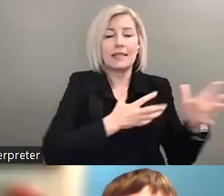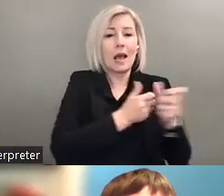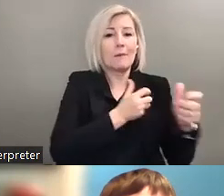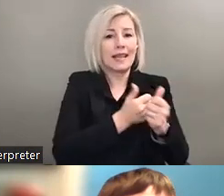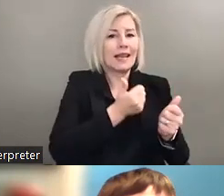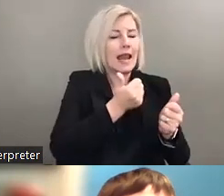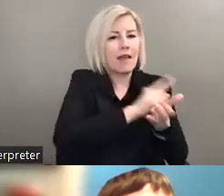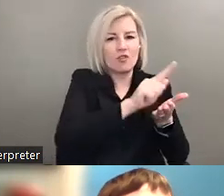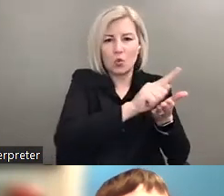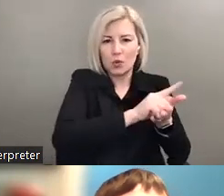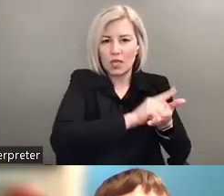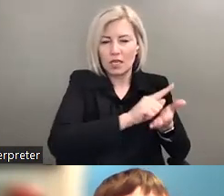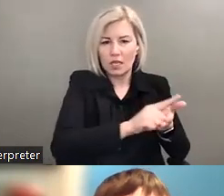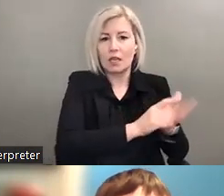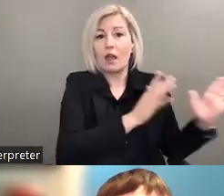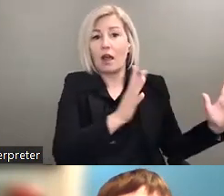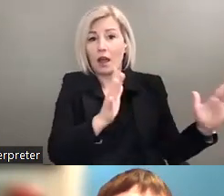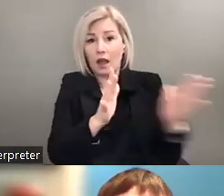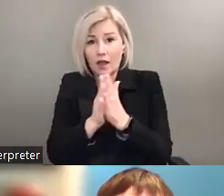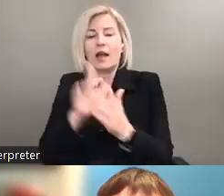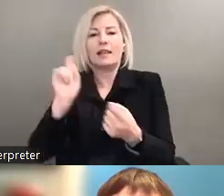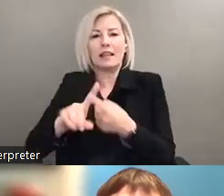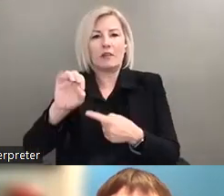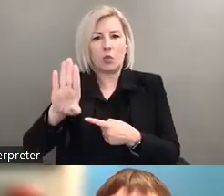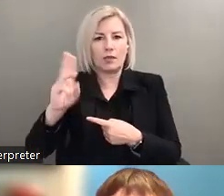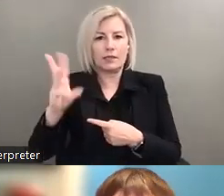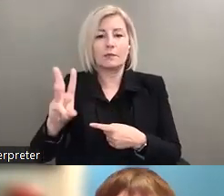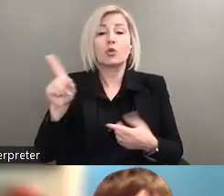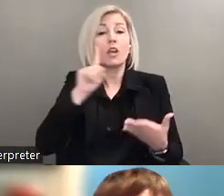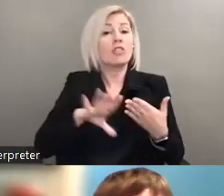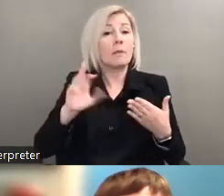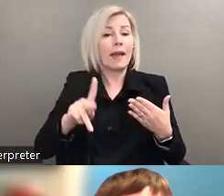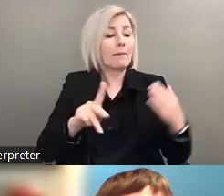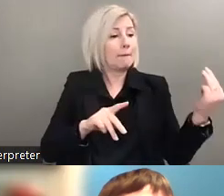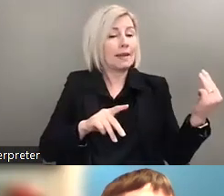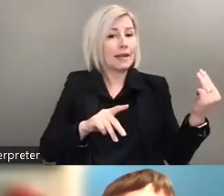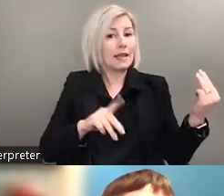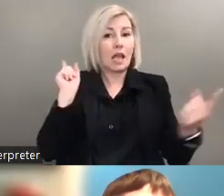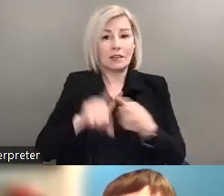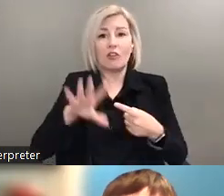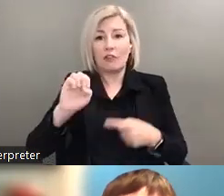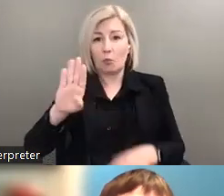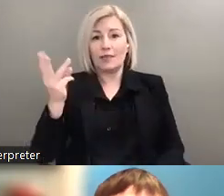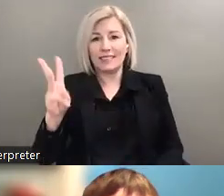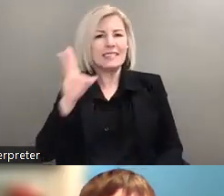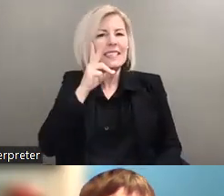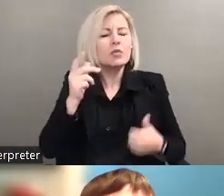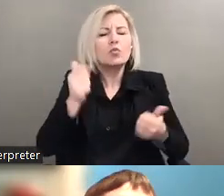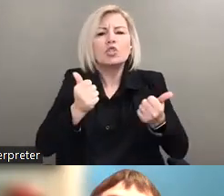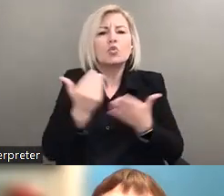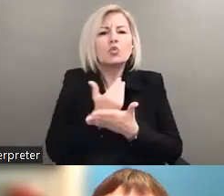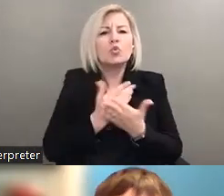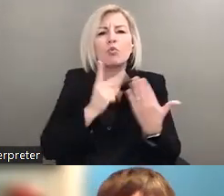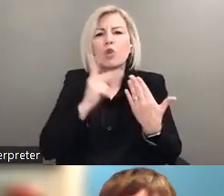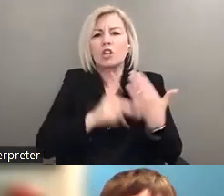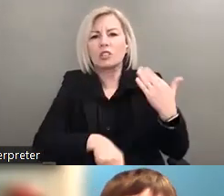throughout the submission deadline. So you can check back on Mondays through February 16th to see what new projects have been added if